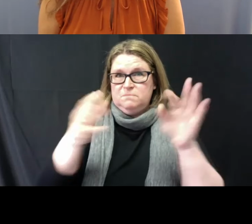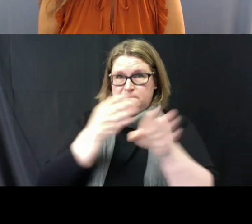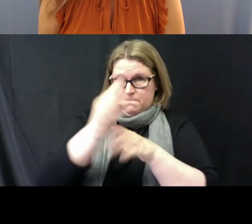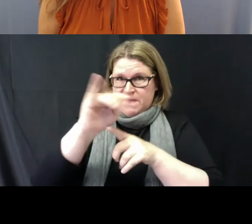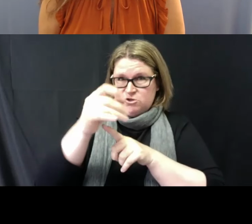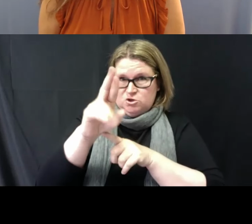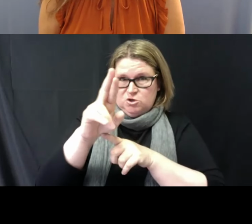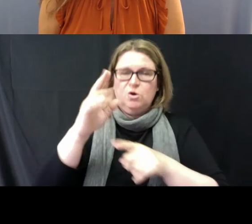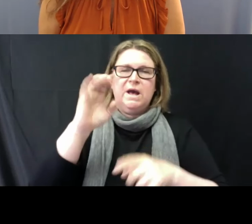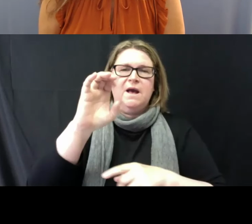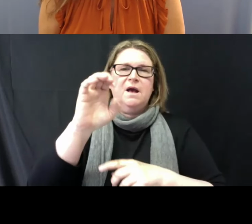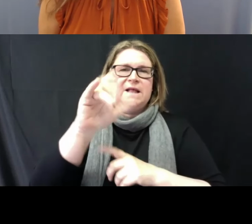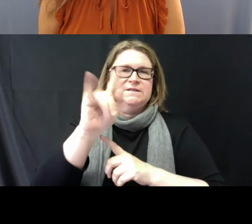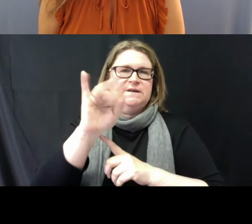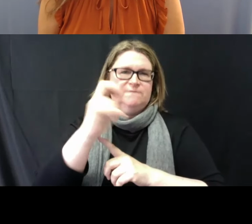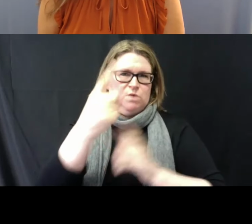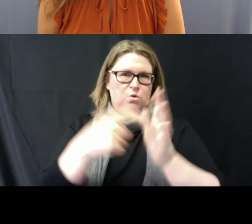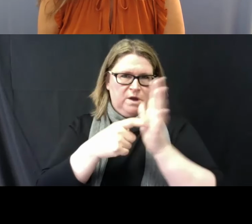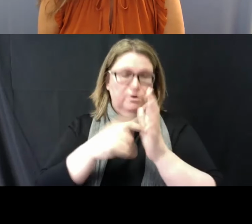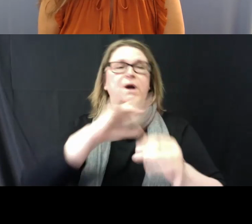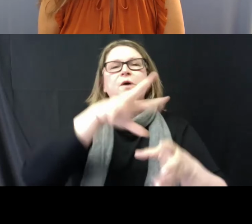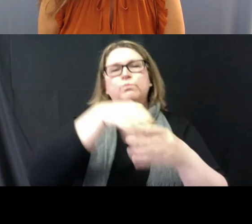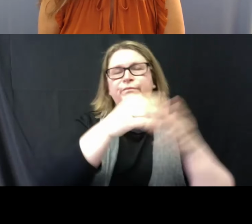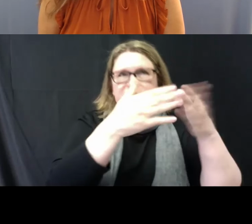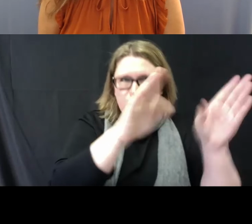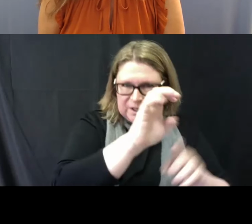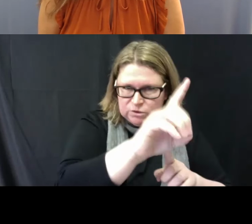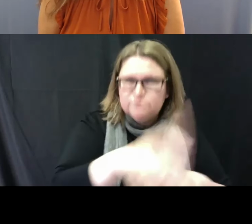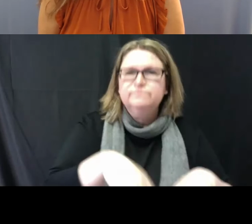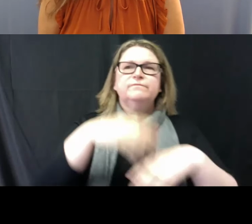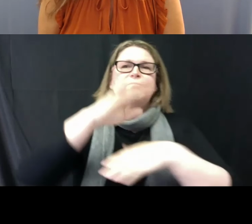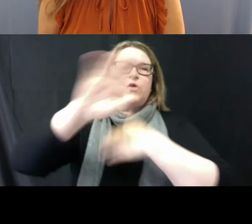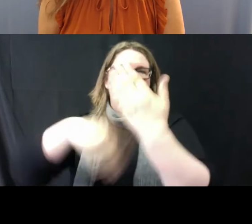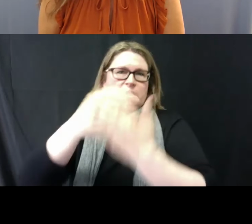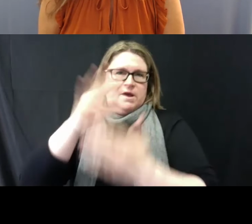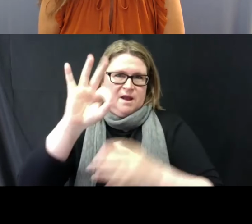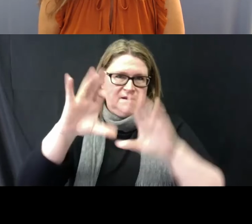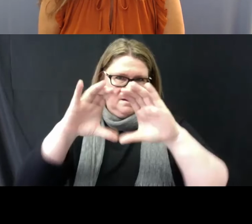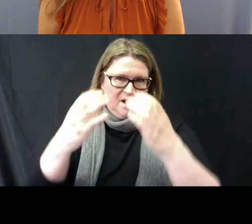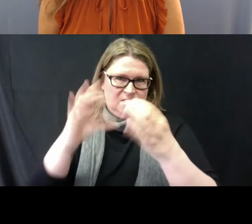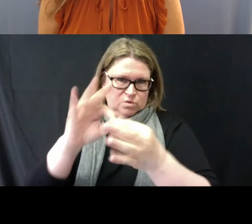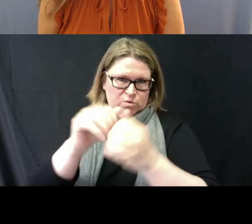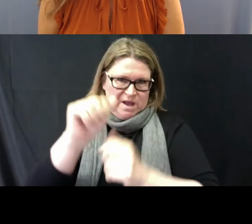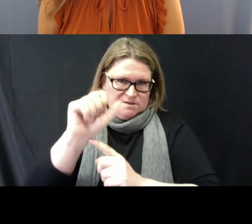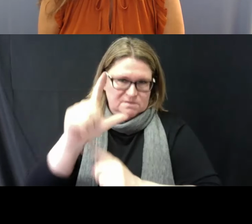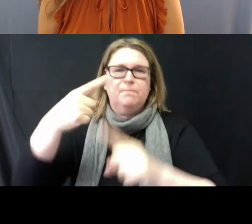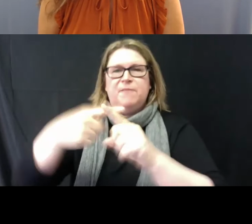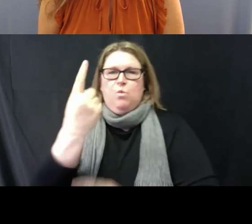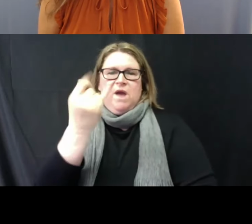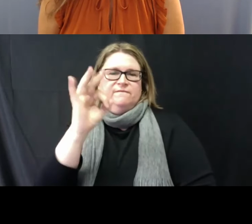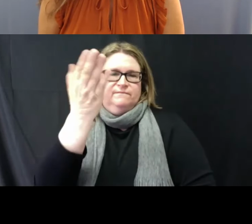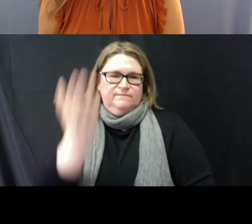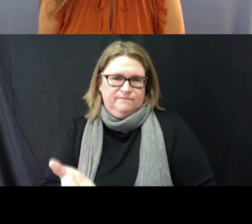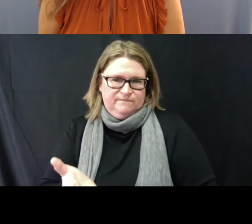For deaf sign language, the major is the EIPA, and there's